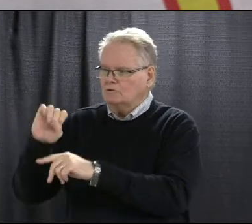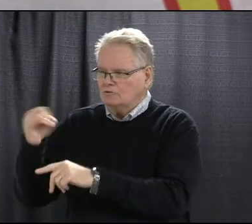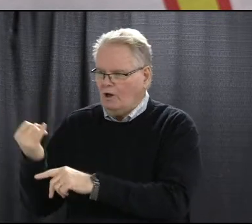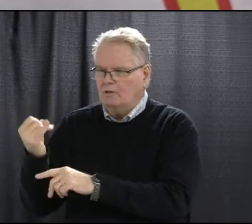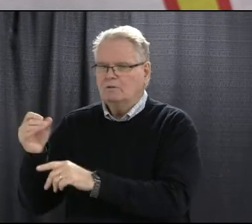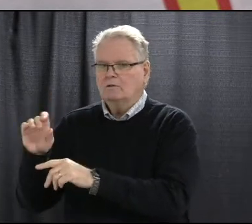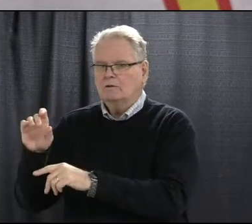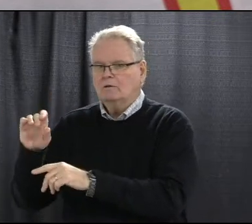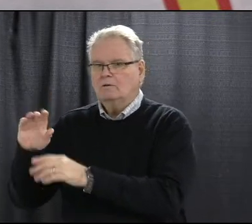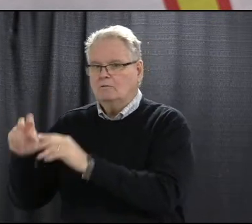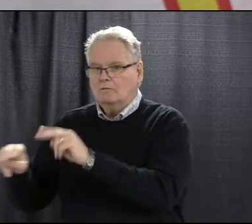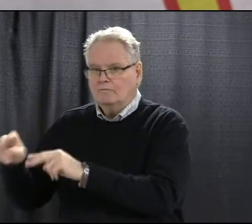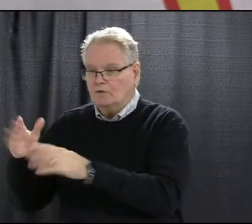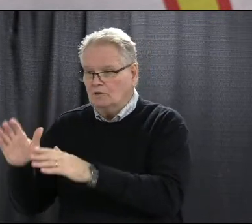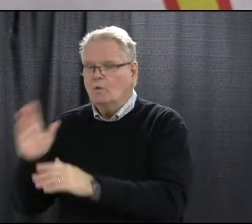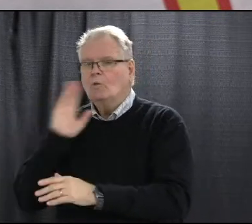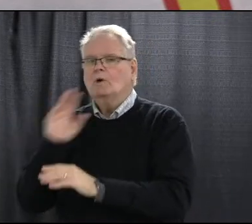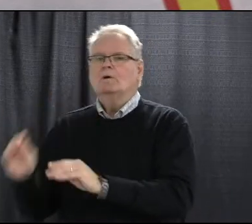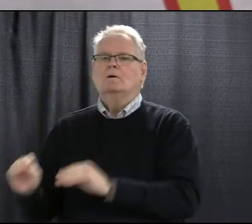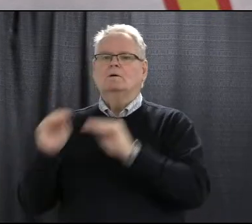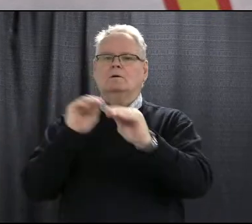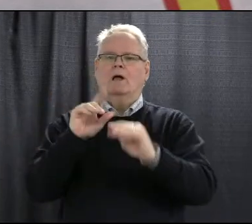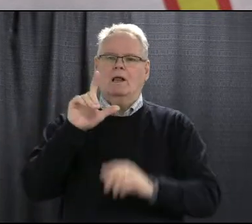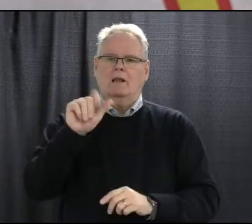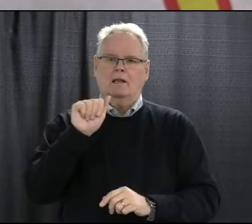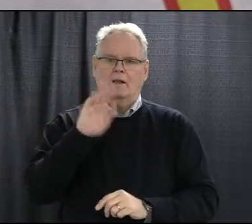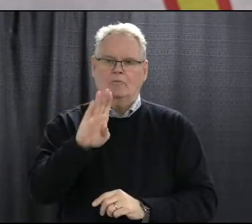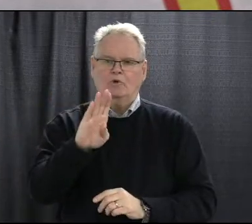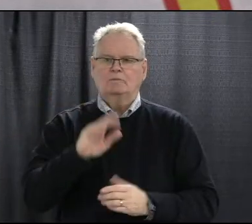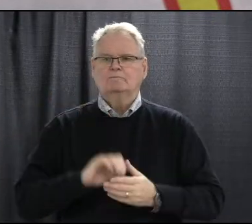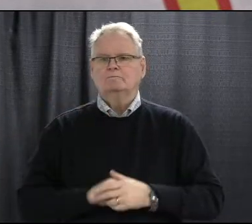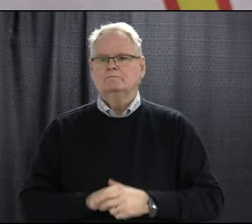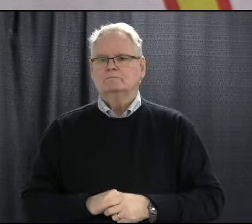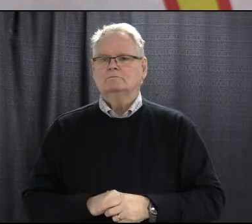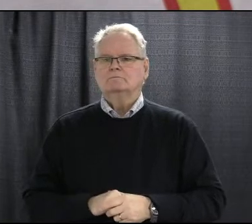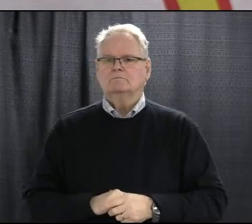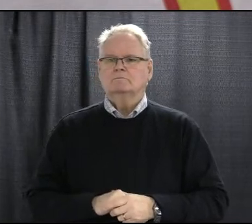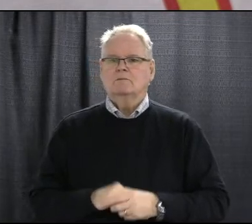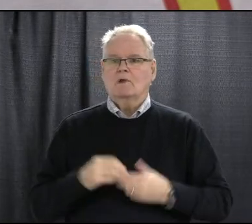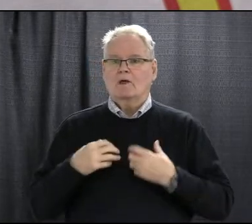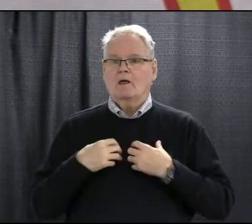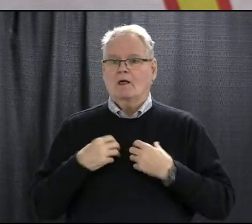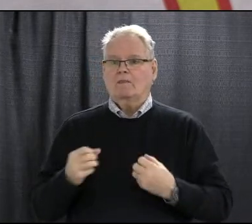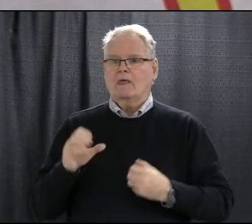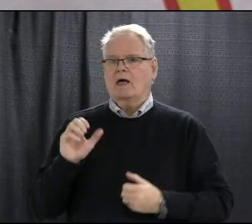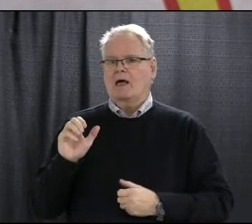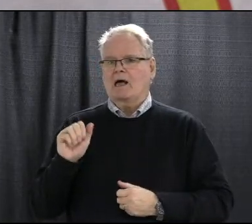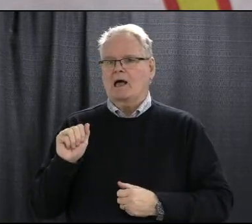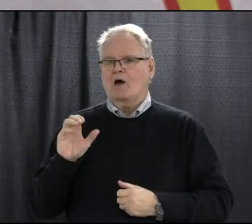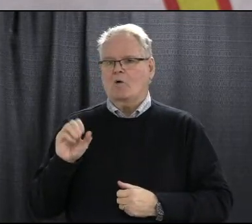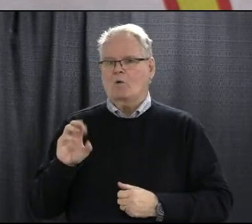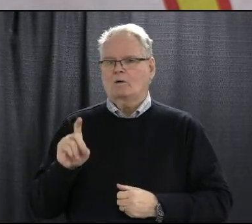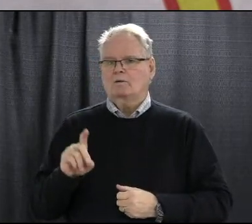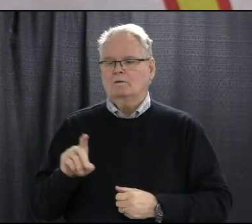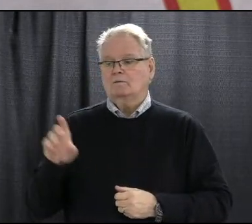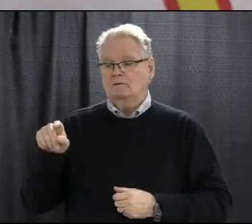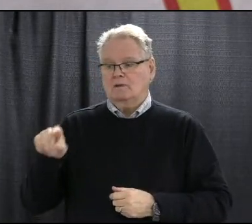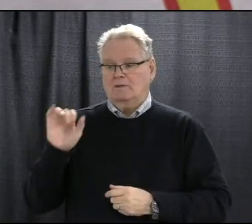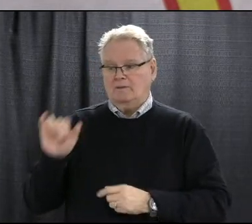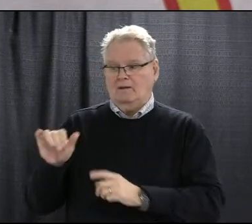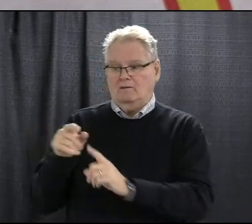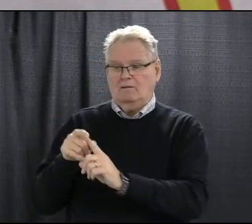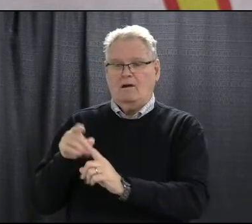is a 10-year transition. We're a year and a half into that, and this is